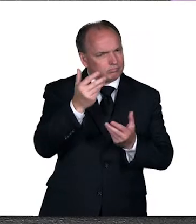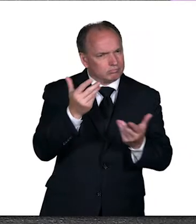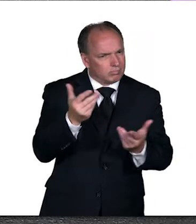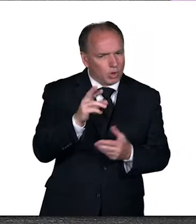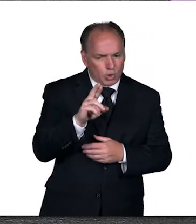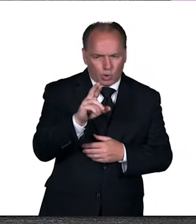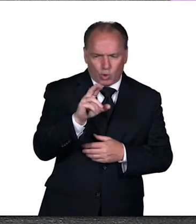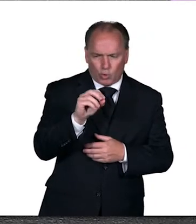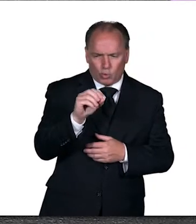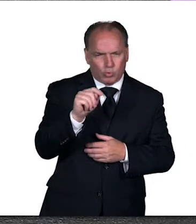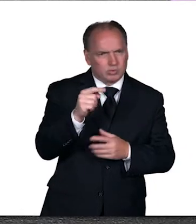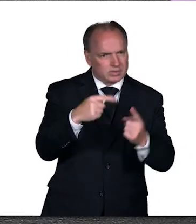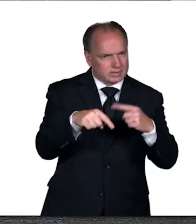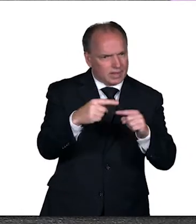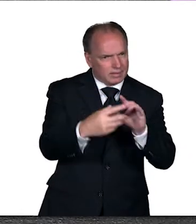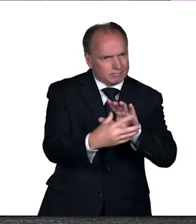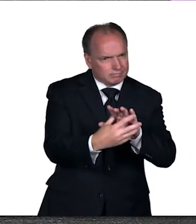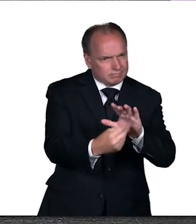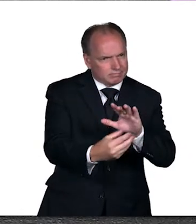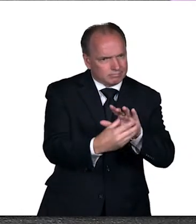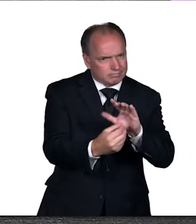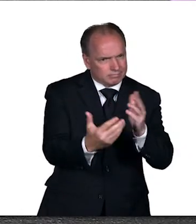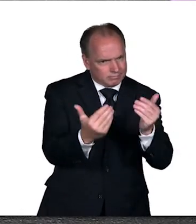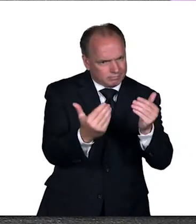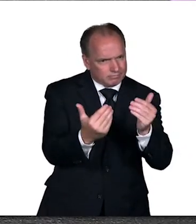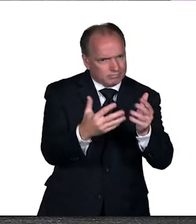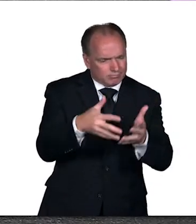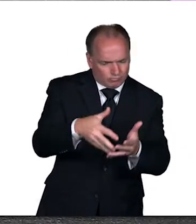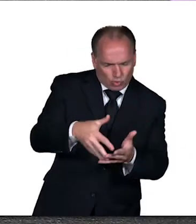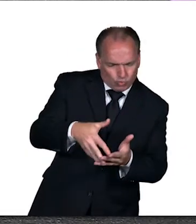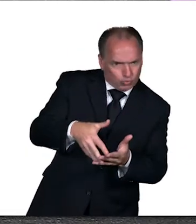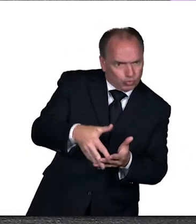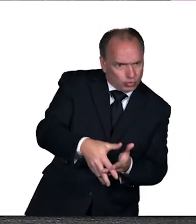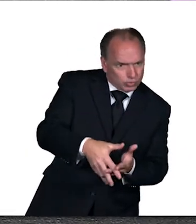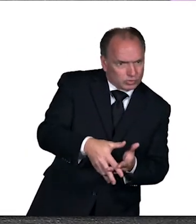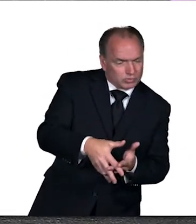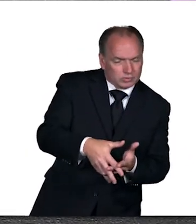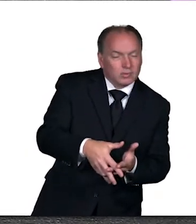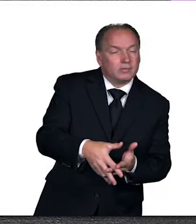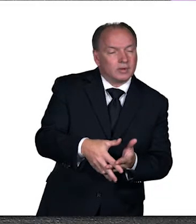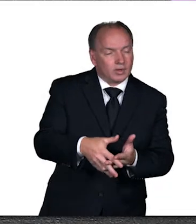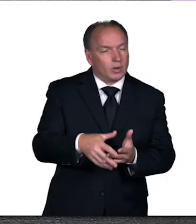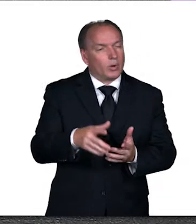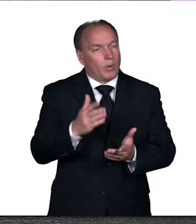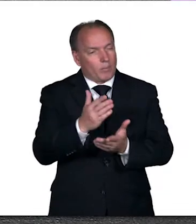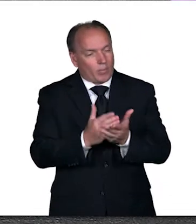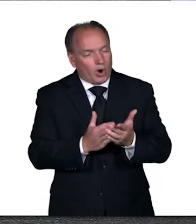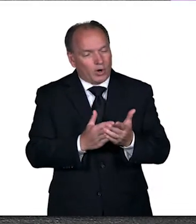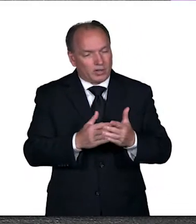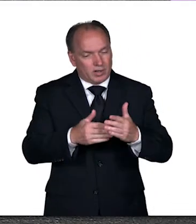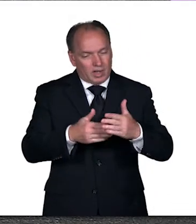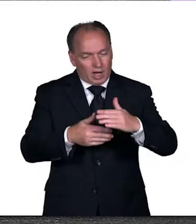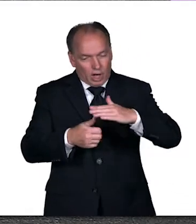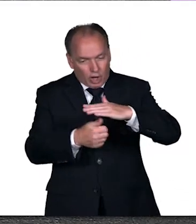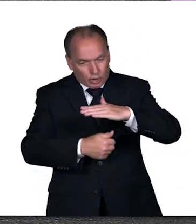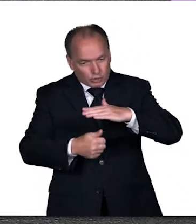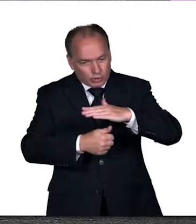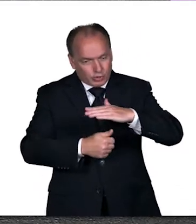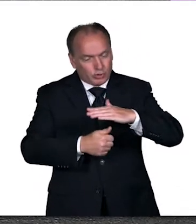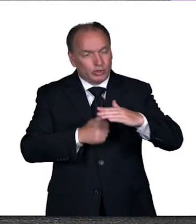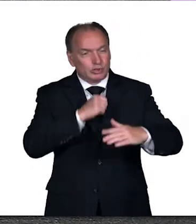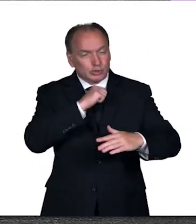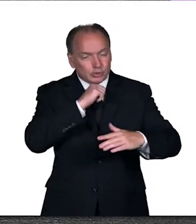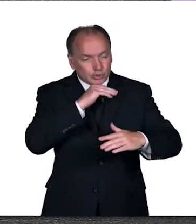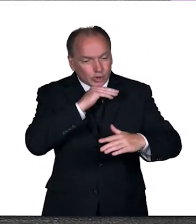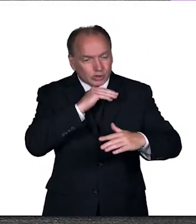roots. Okay, so roots are the part of the plant that go under the soil or the dirt, and